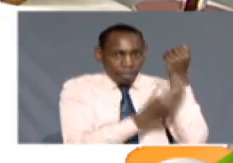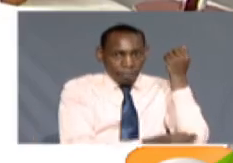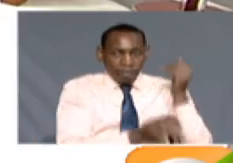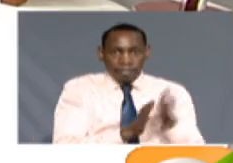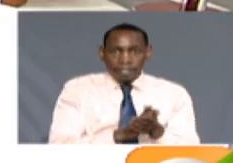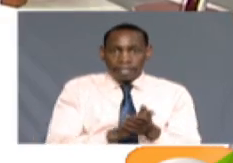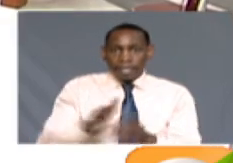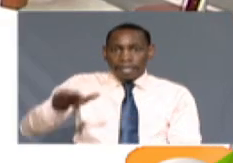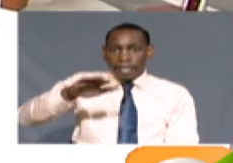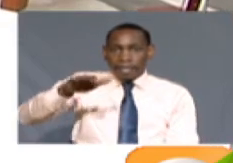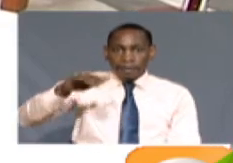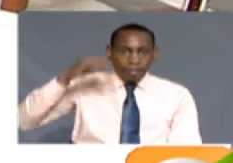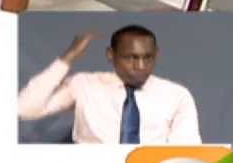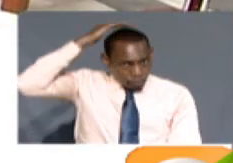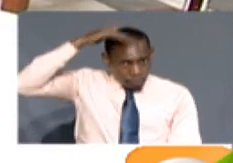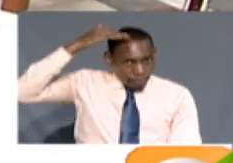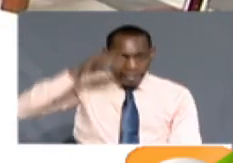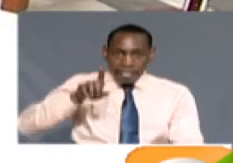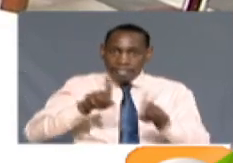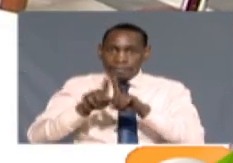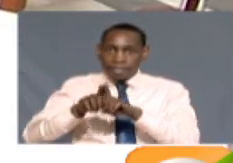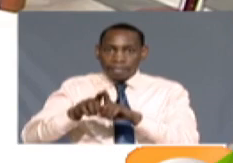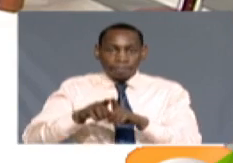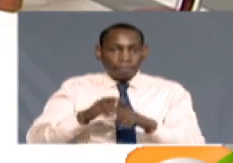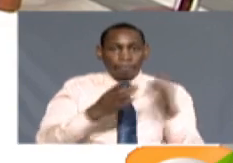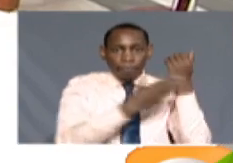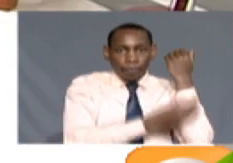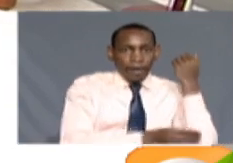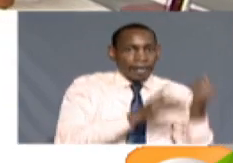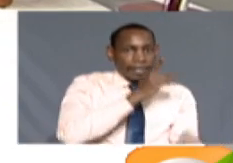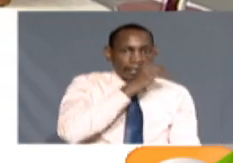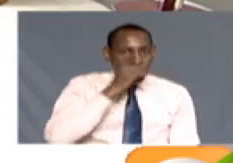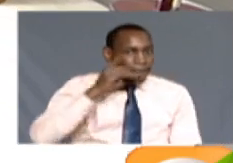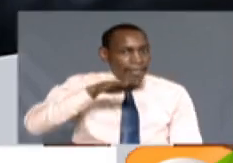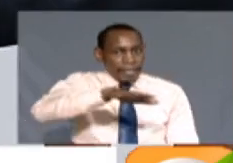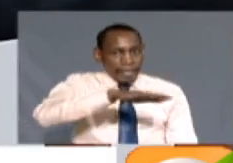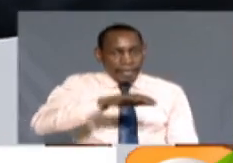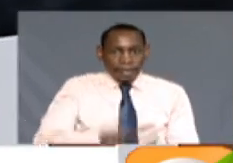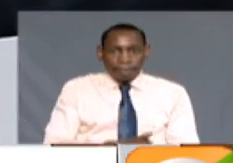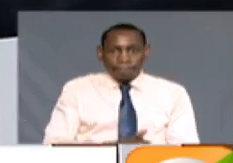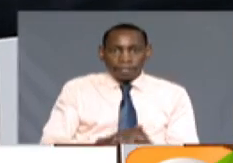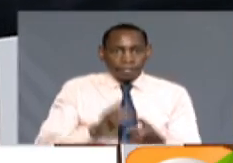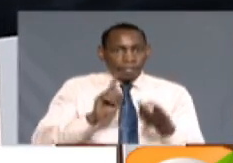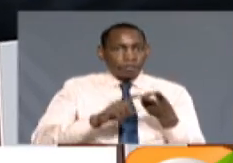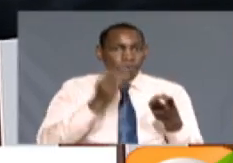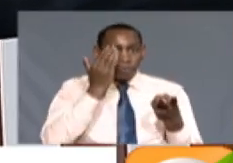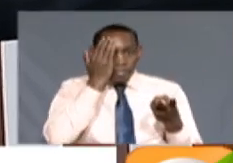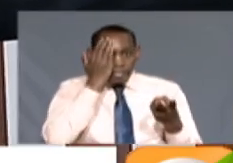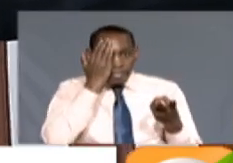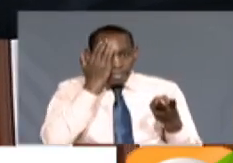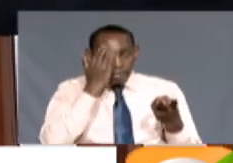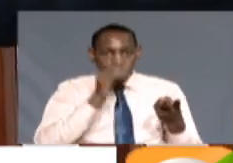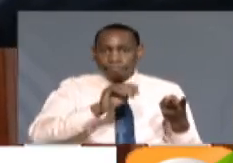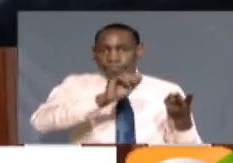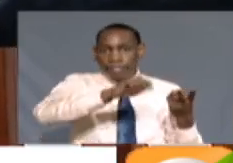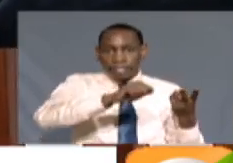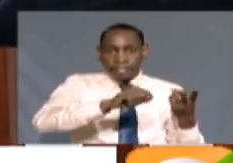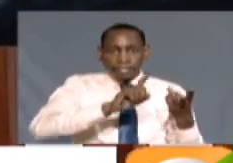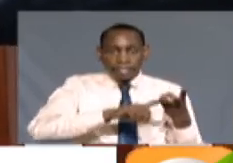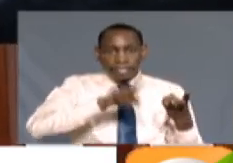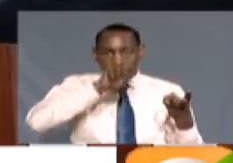Dubai would be a poor person. It would be a desert. Because it's in the desert. Israel. Yeah. Yeah.